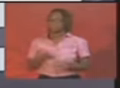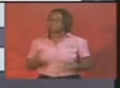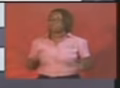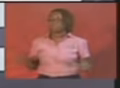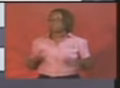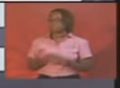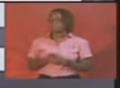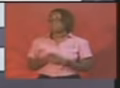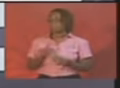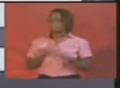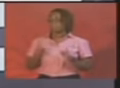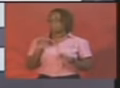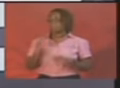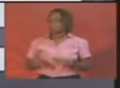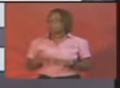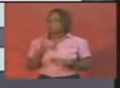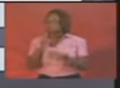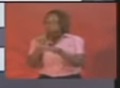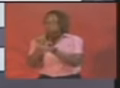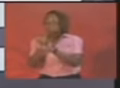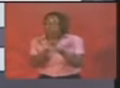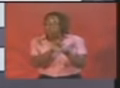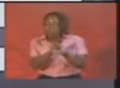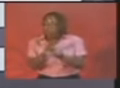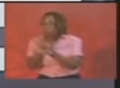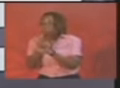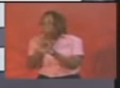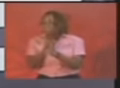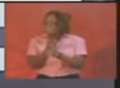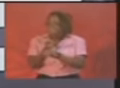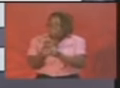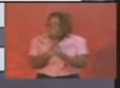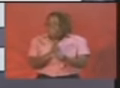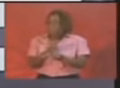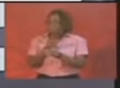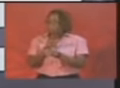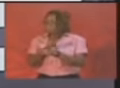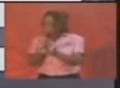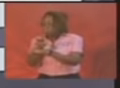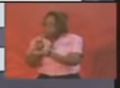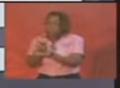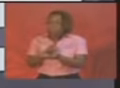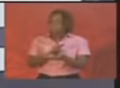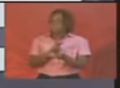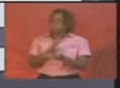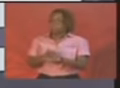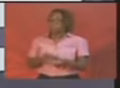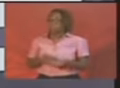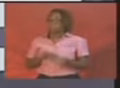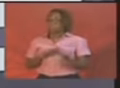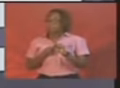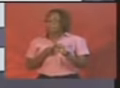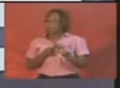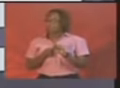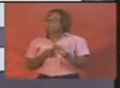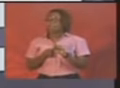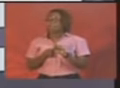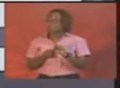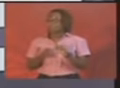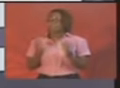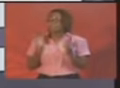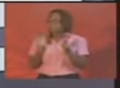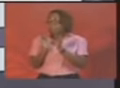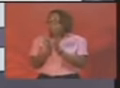that the Ministry of Education has been really clear on this. We start out with small groups, see what the surge is like as